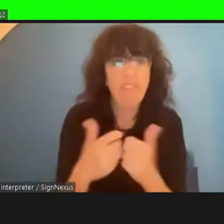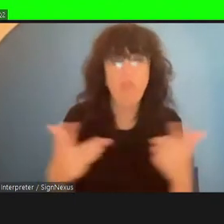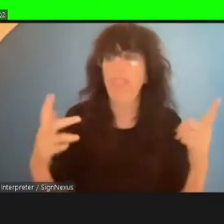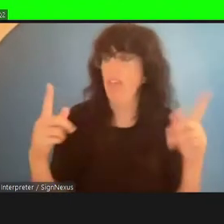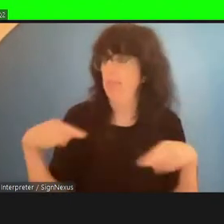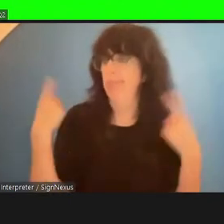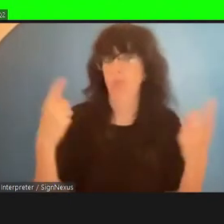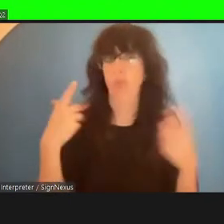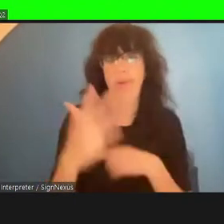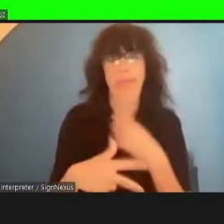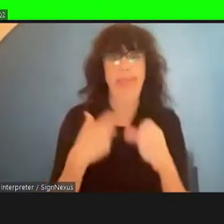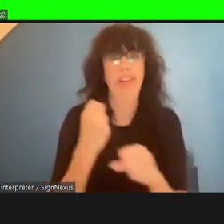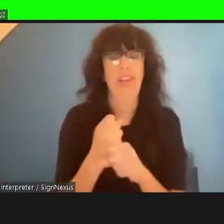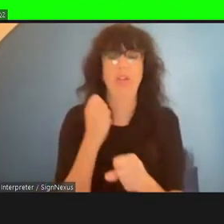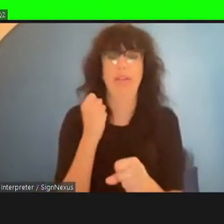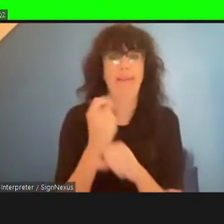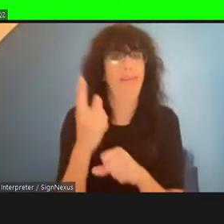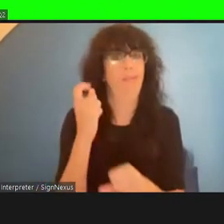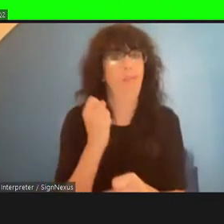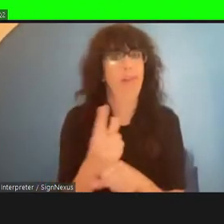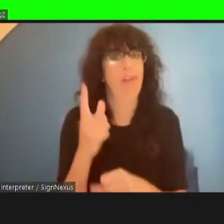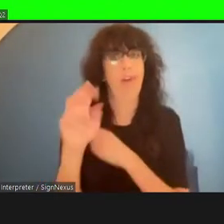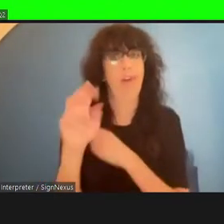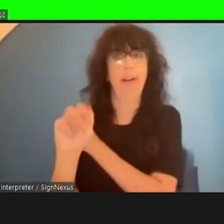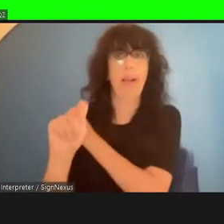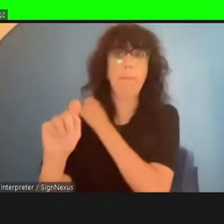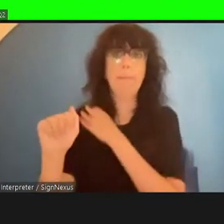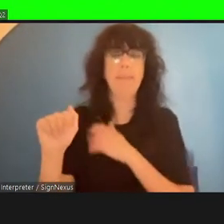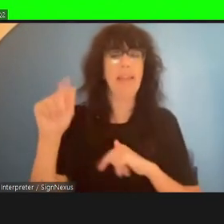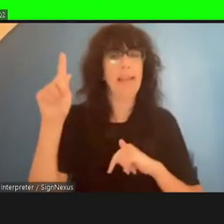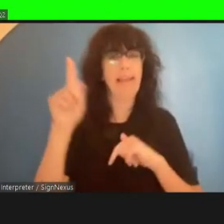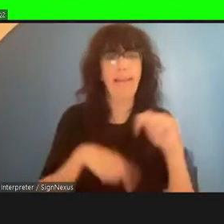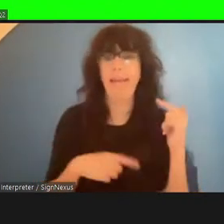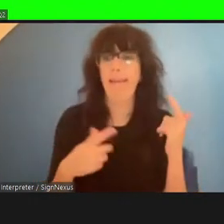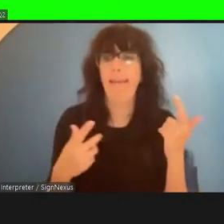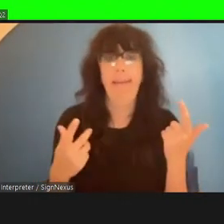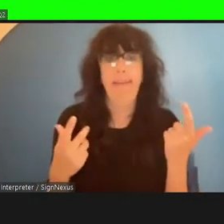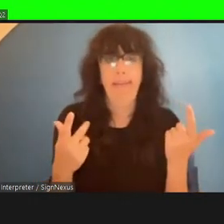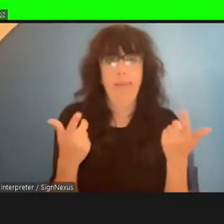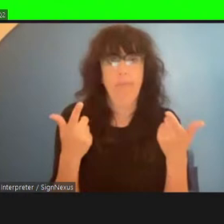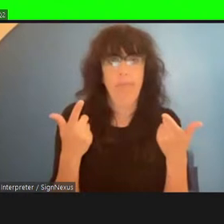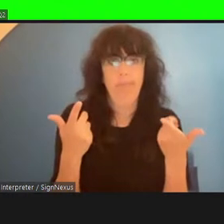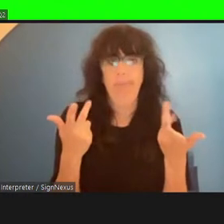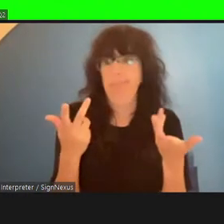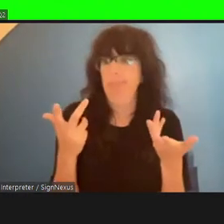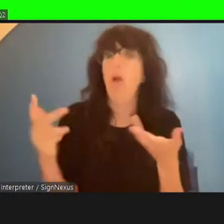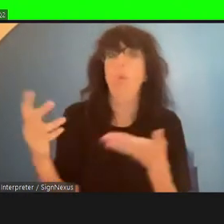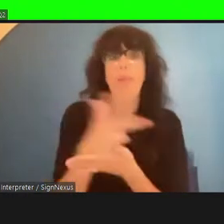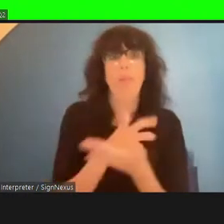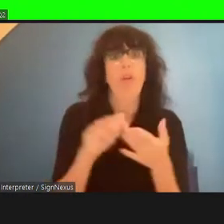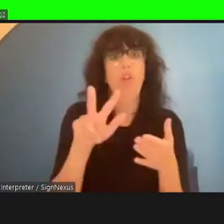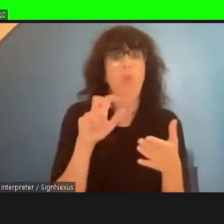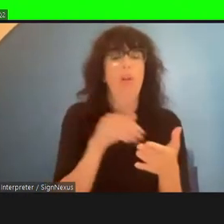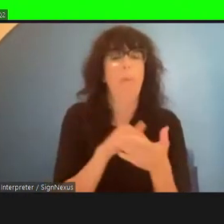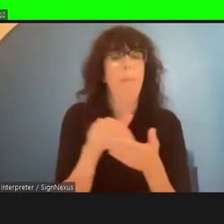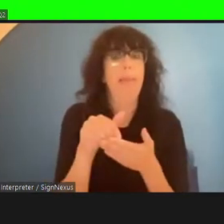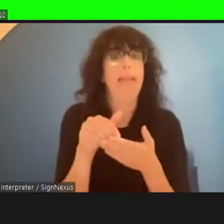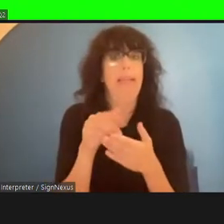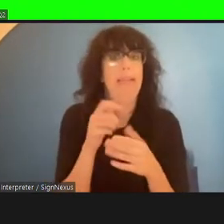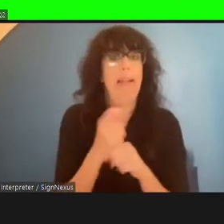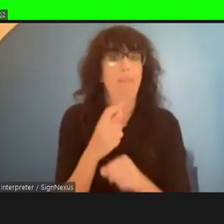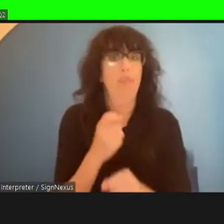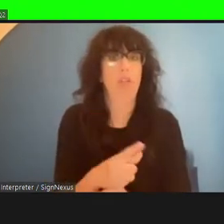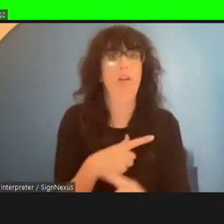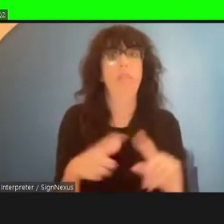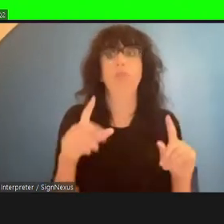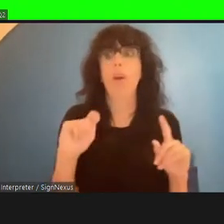right every single year mta has been able to uh bring in about 300 million per year just from the taxi